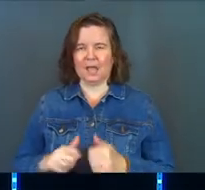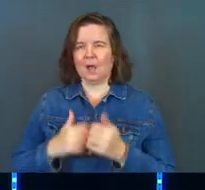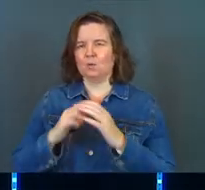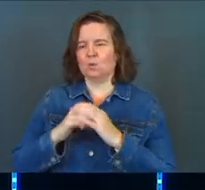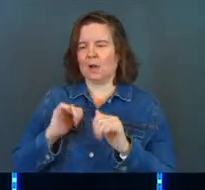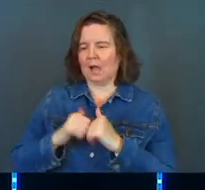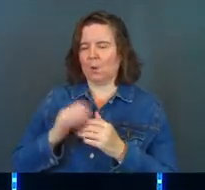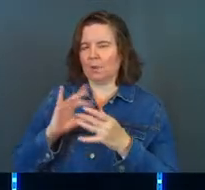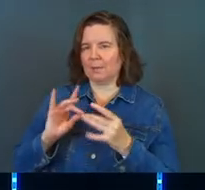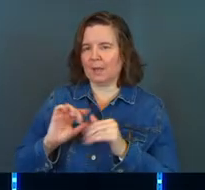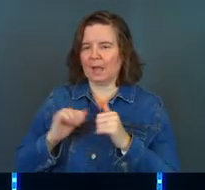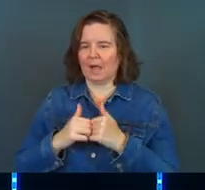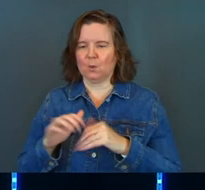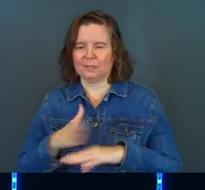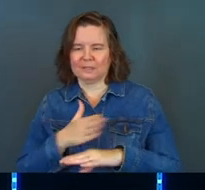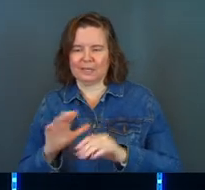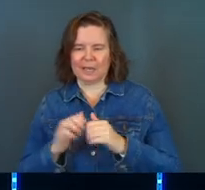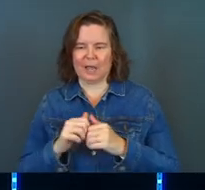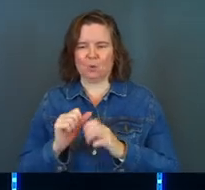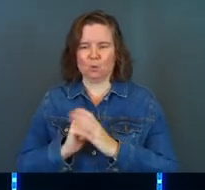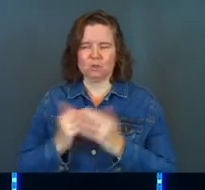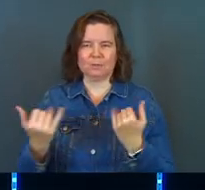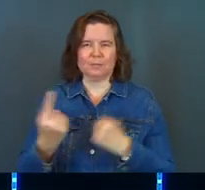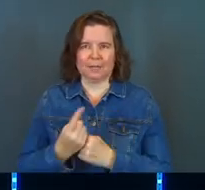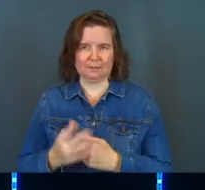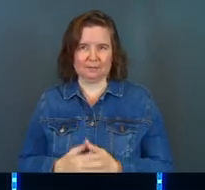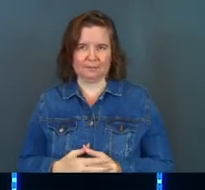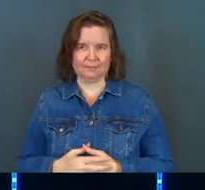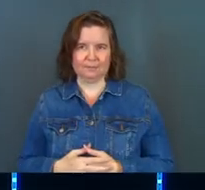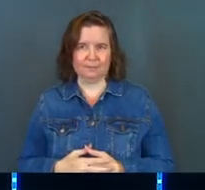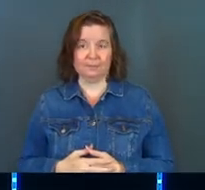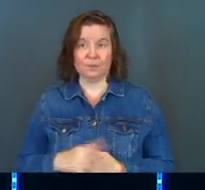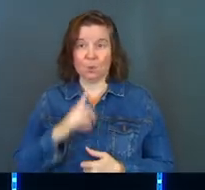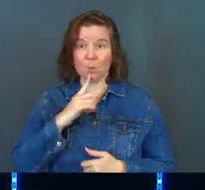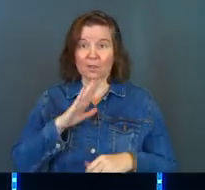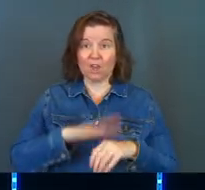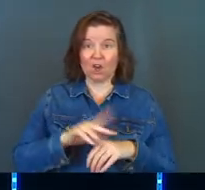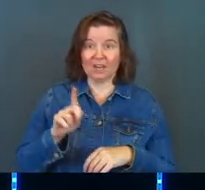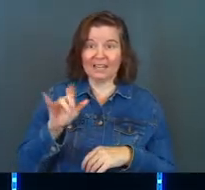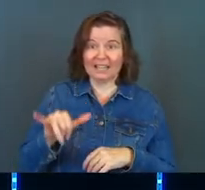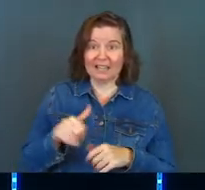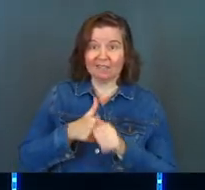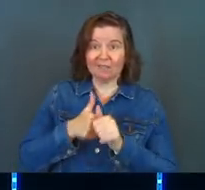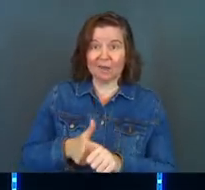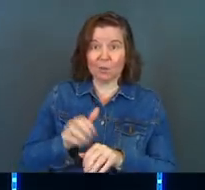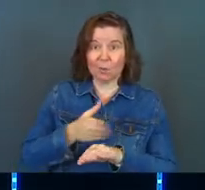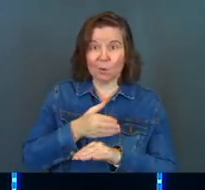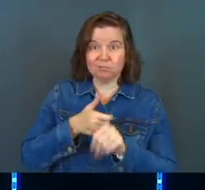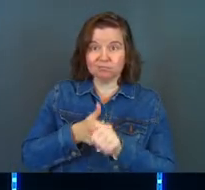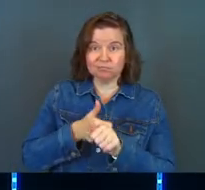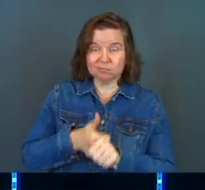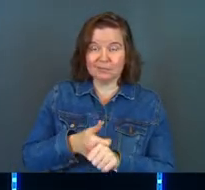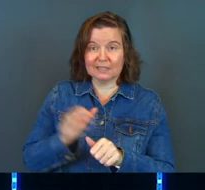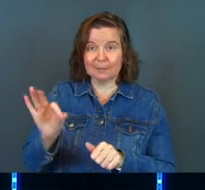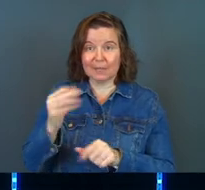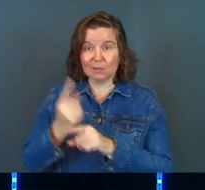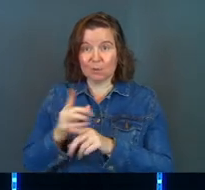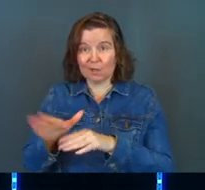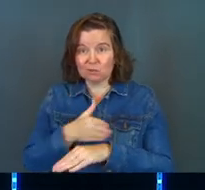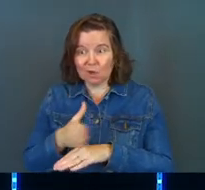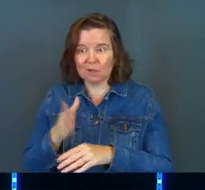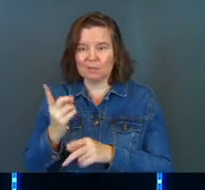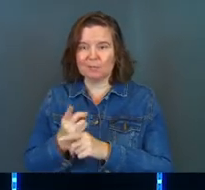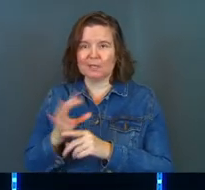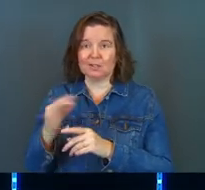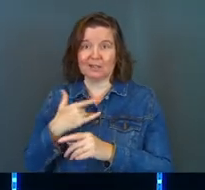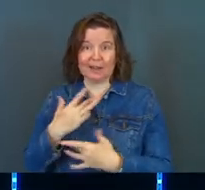How was worship? How was the message? How was the singing? How was worship today? Were they on key? Did they pick the right songs? Did they